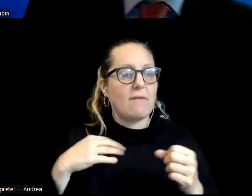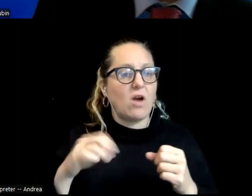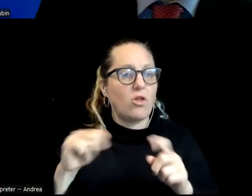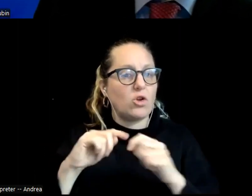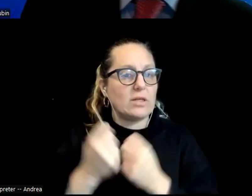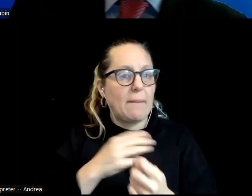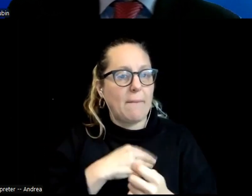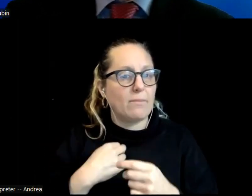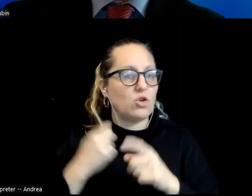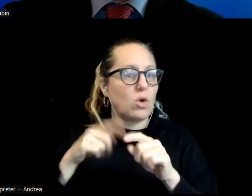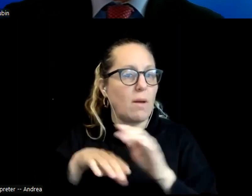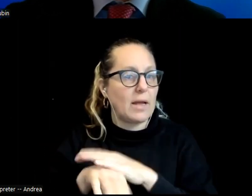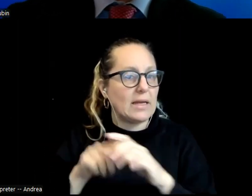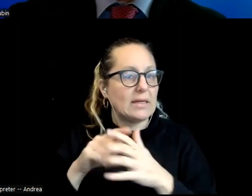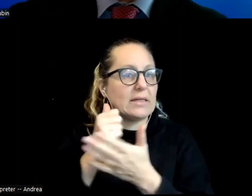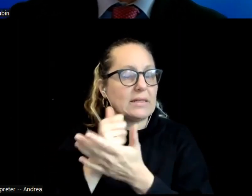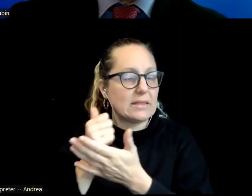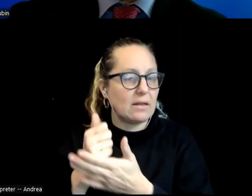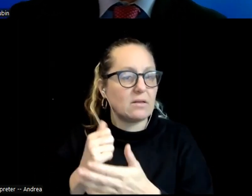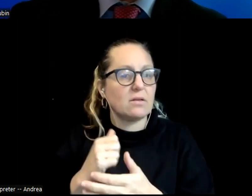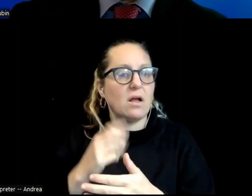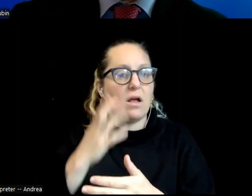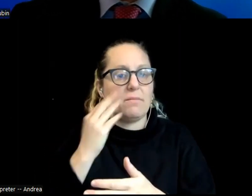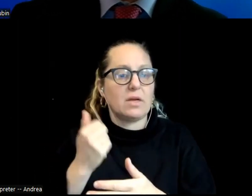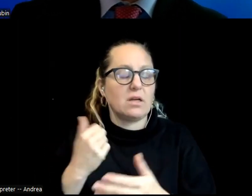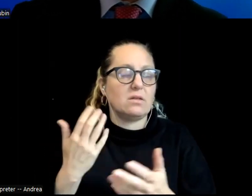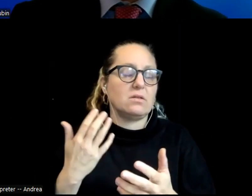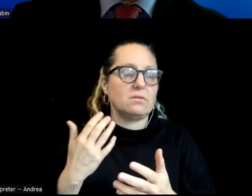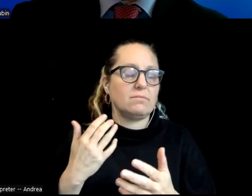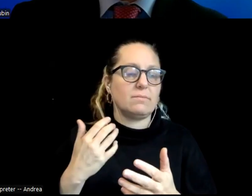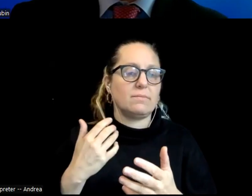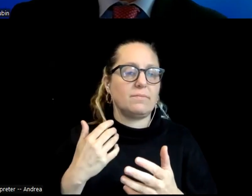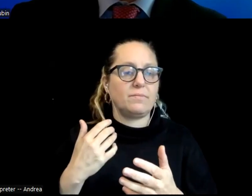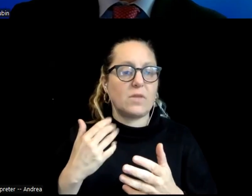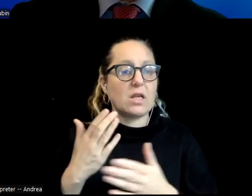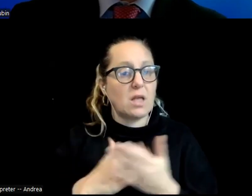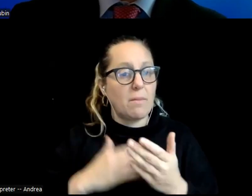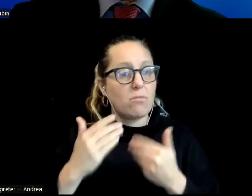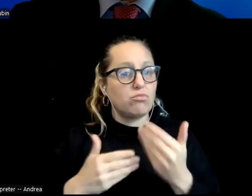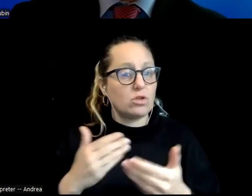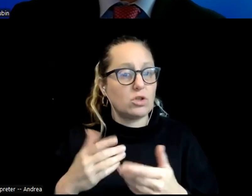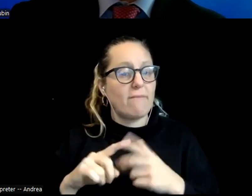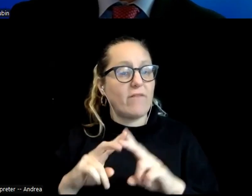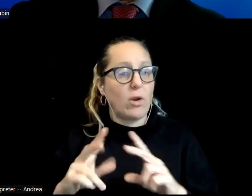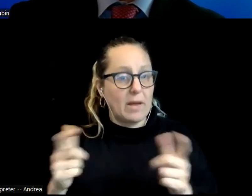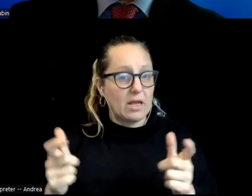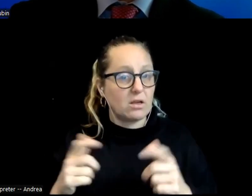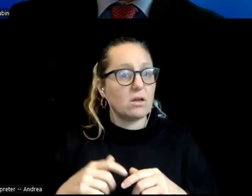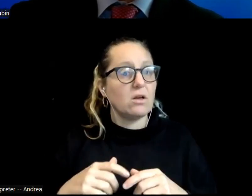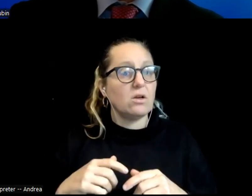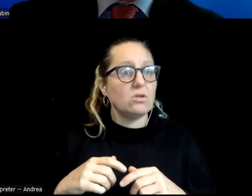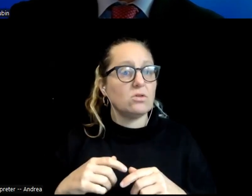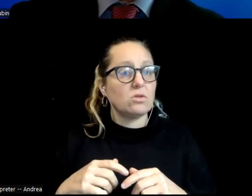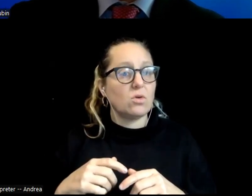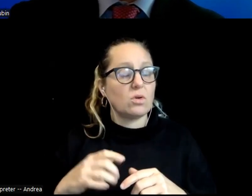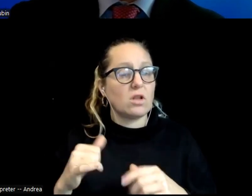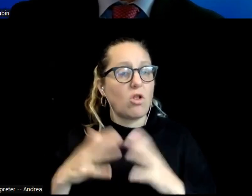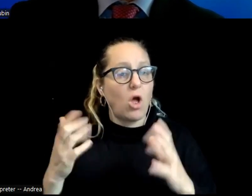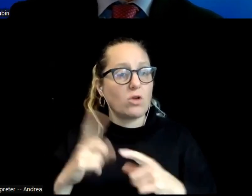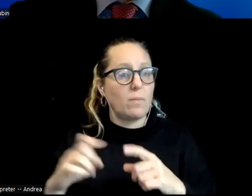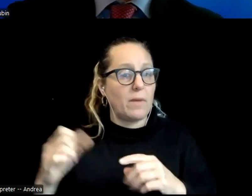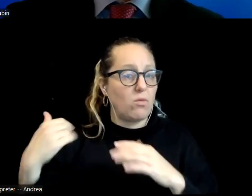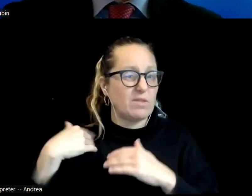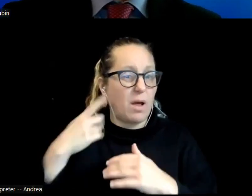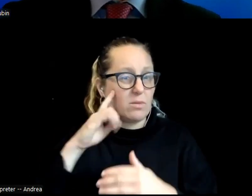to come in and assist because it is rather, some of the procedures and processes are very big. So it's a lot to be responsible